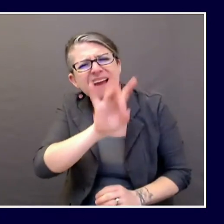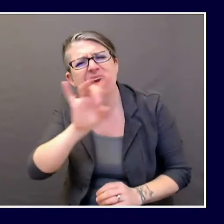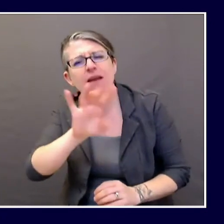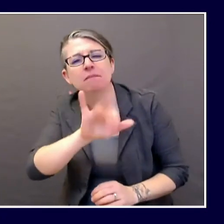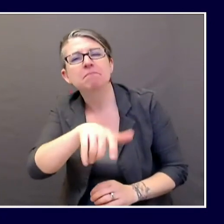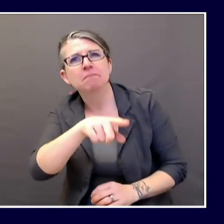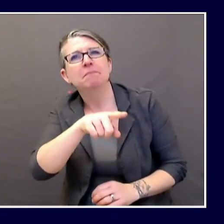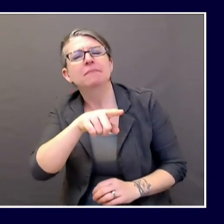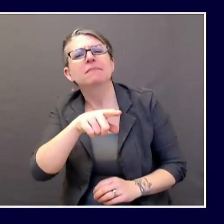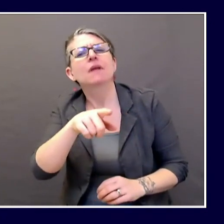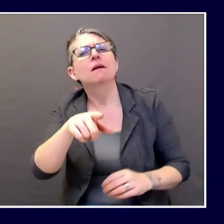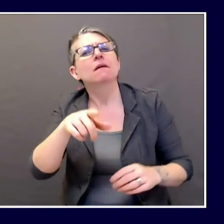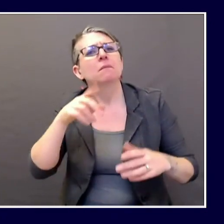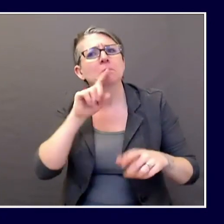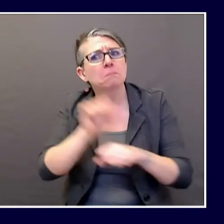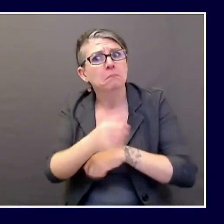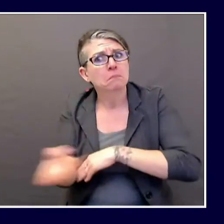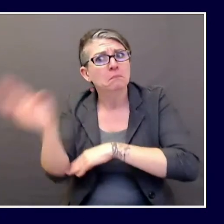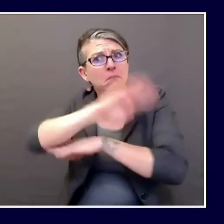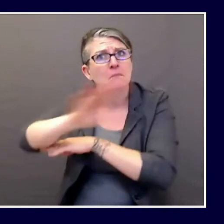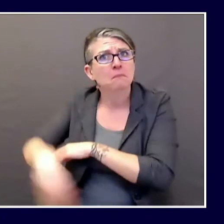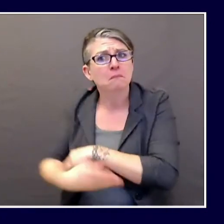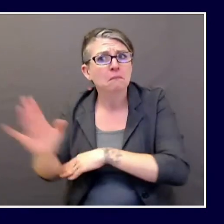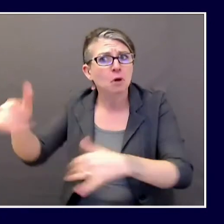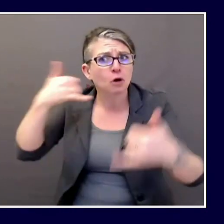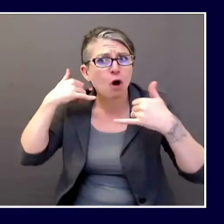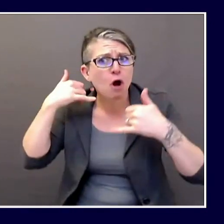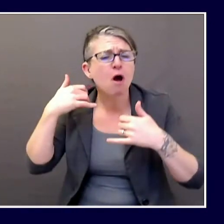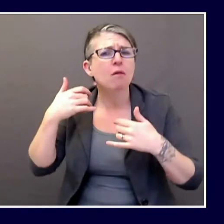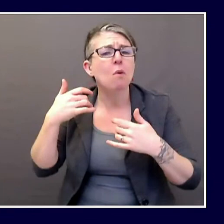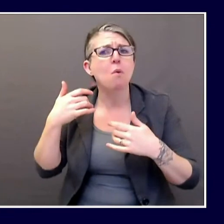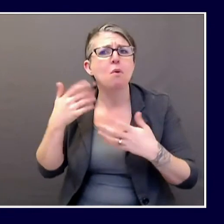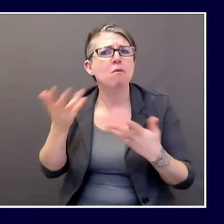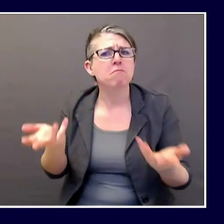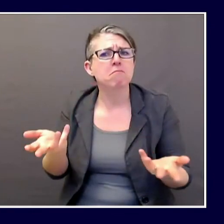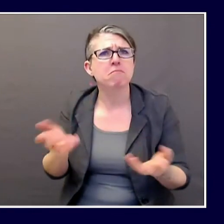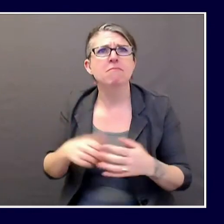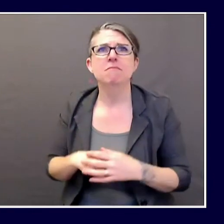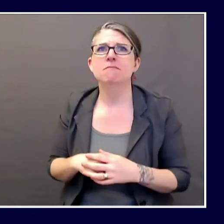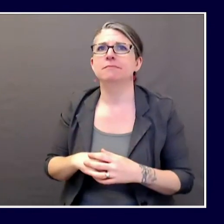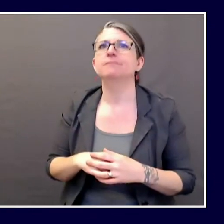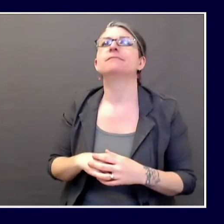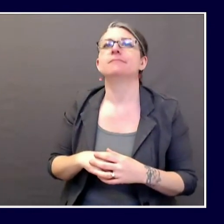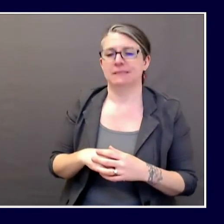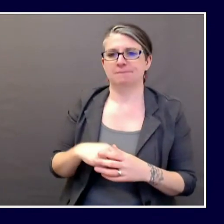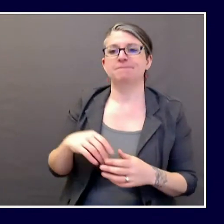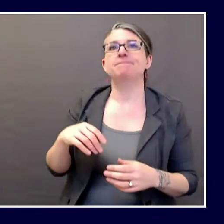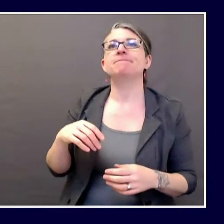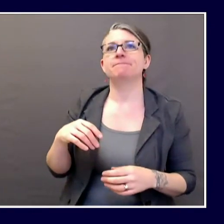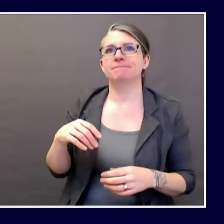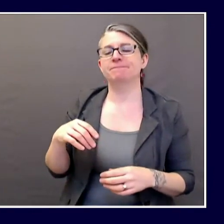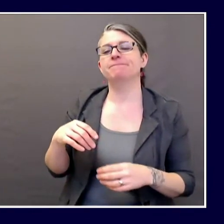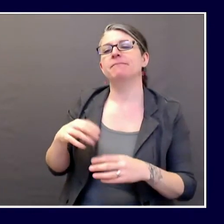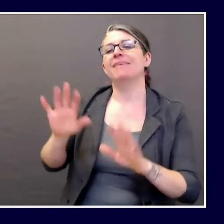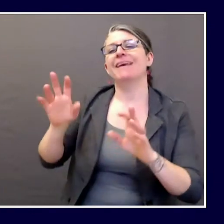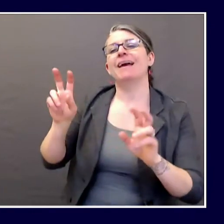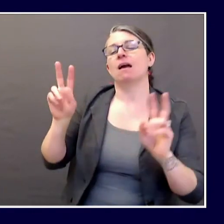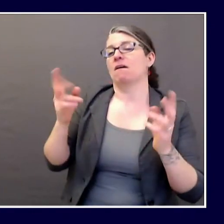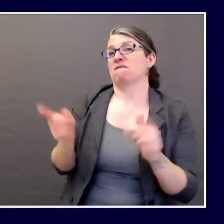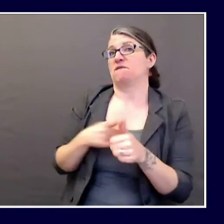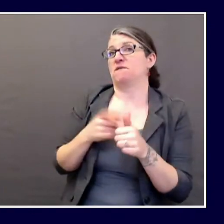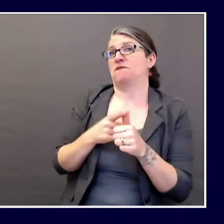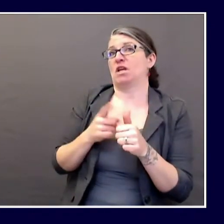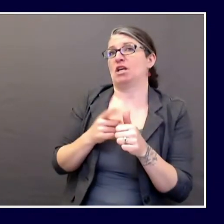all the various questions that we knew were going to be coming at us had answers to them, and all of the various